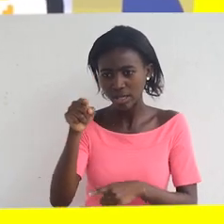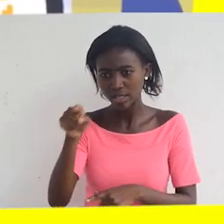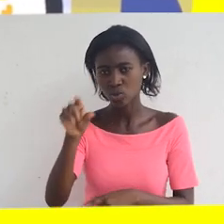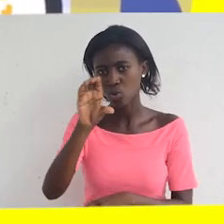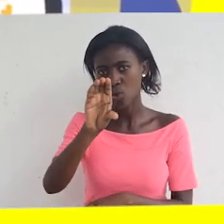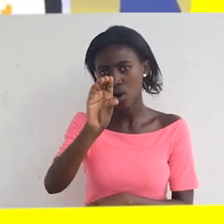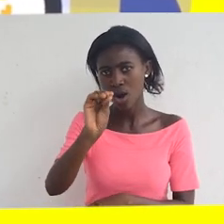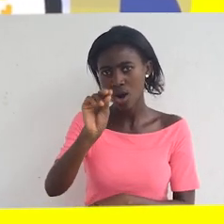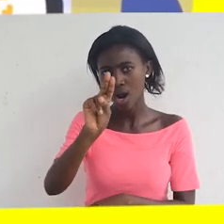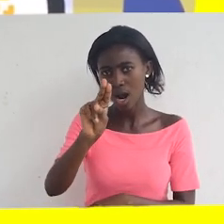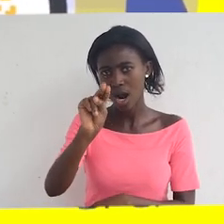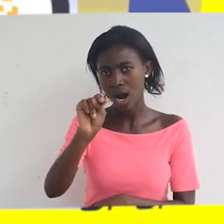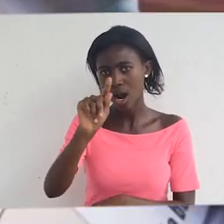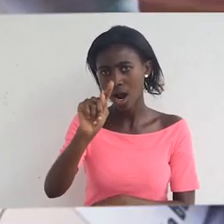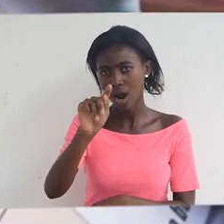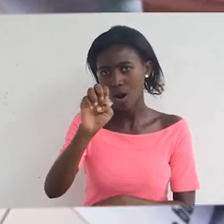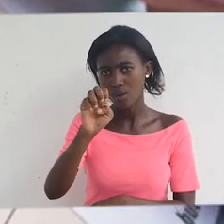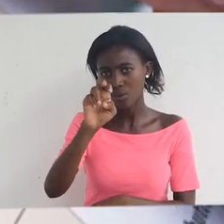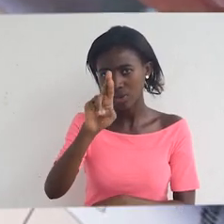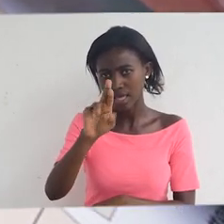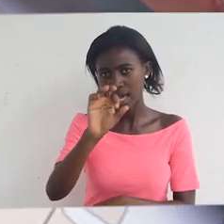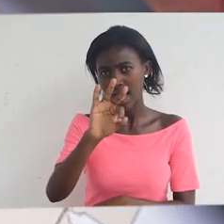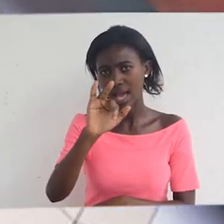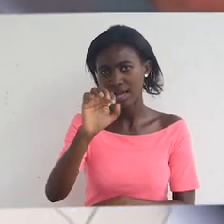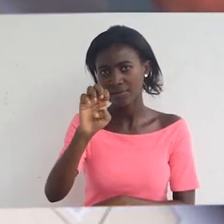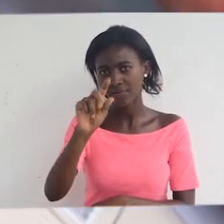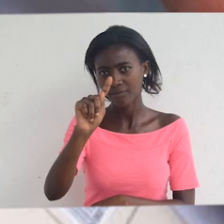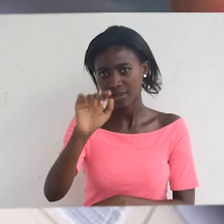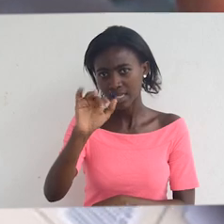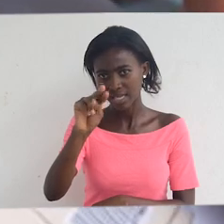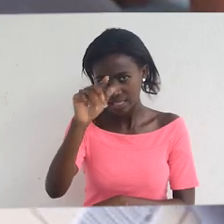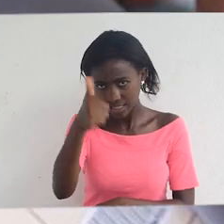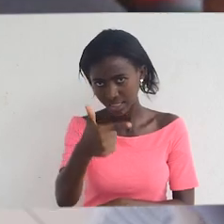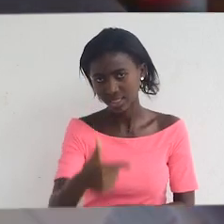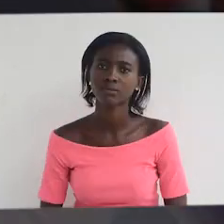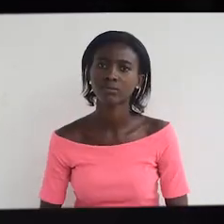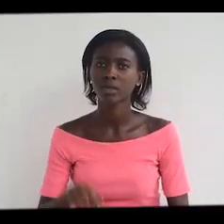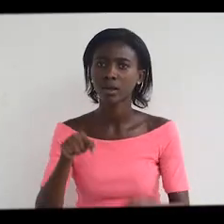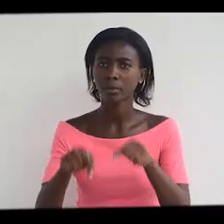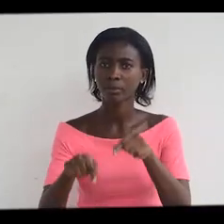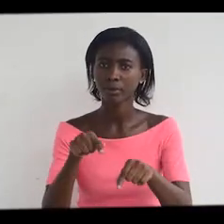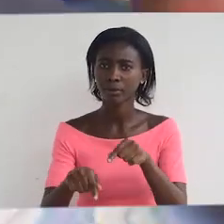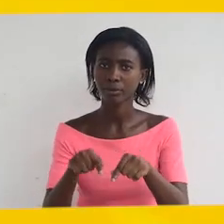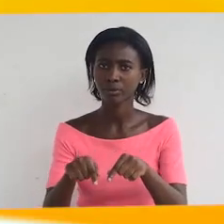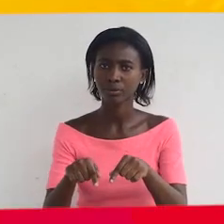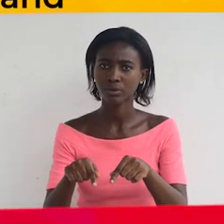minimize loss of revenue and loyalty due to counterfeiting.